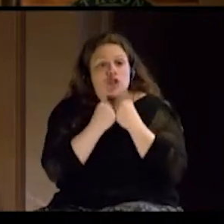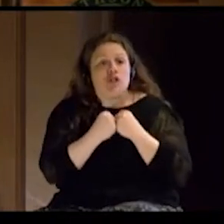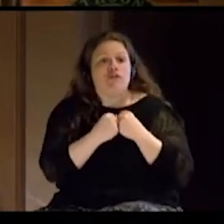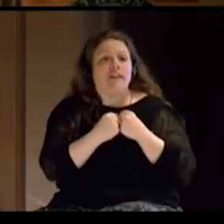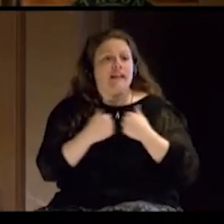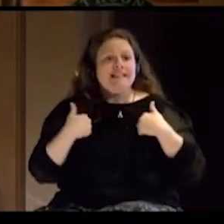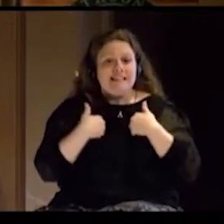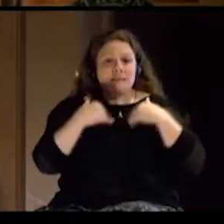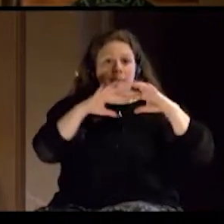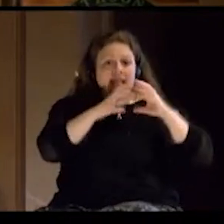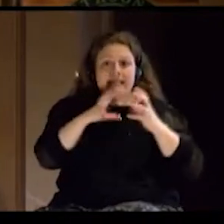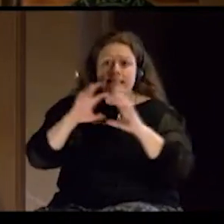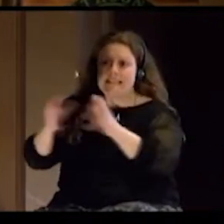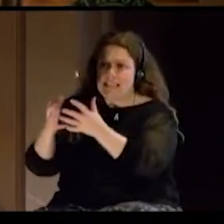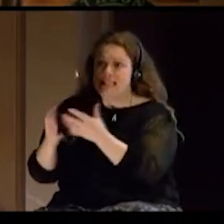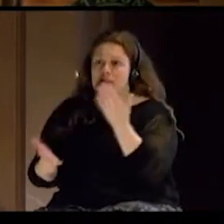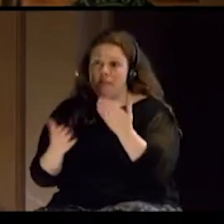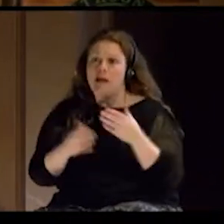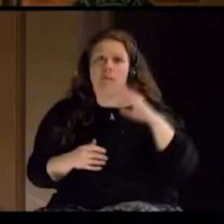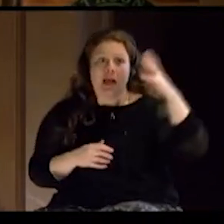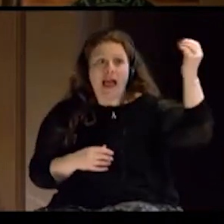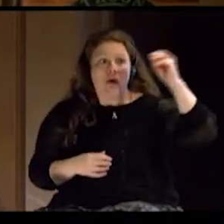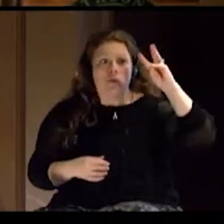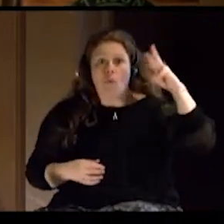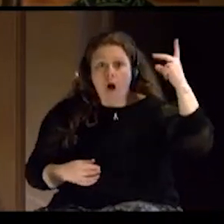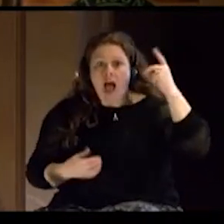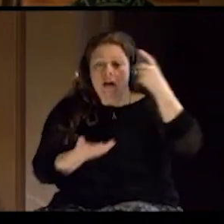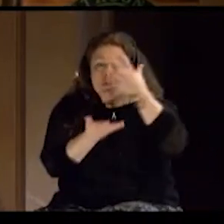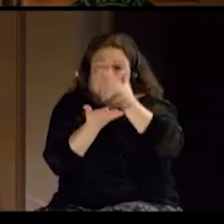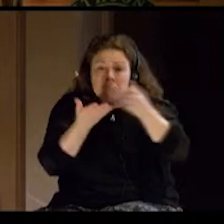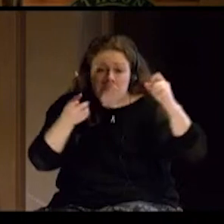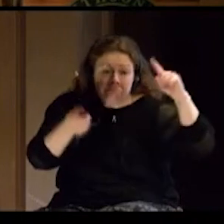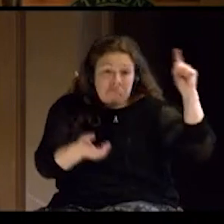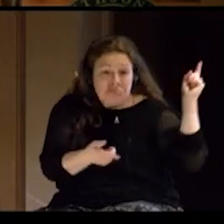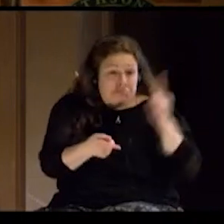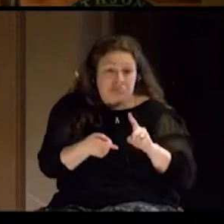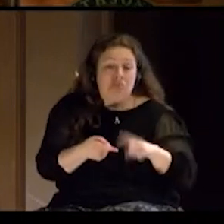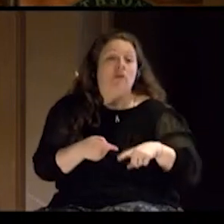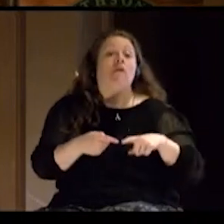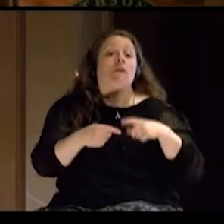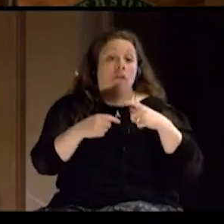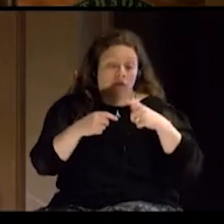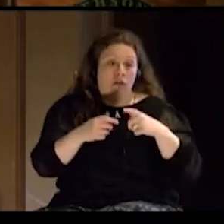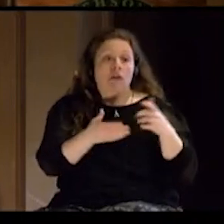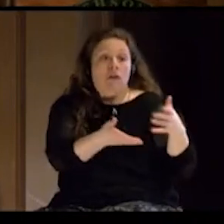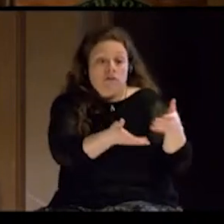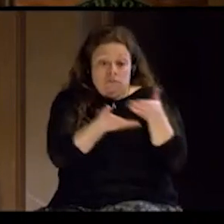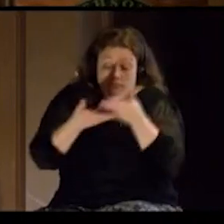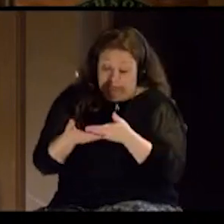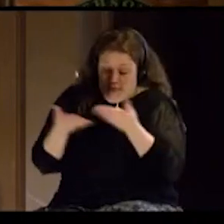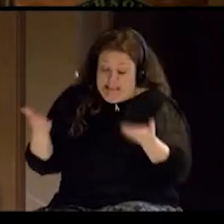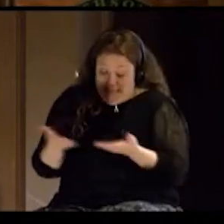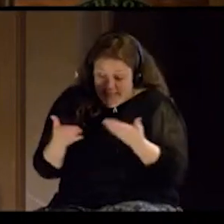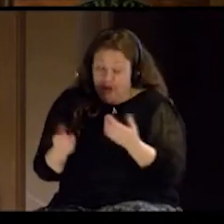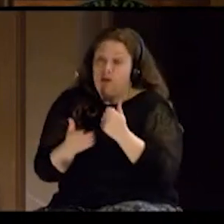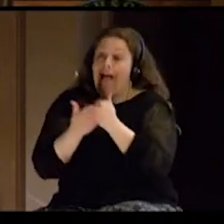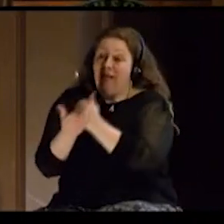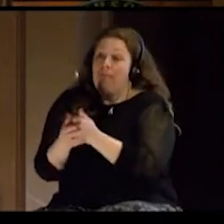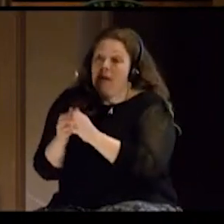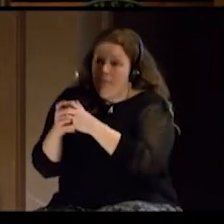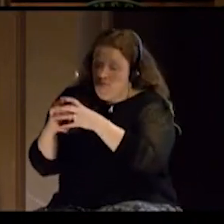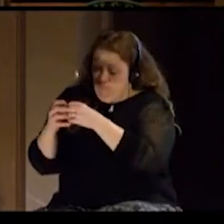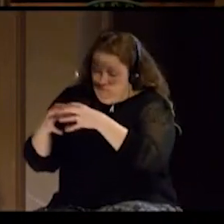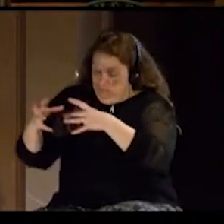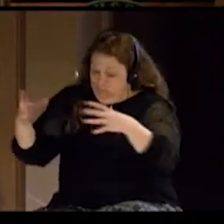keeping species that are extinct in the wild ready to be reintroduced and actually reintroducing them into ecosystems, studying